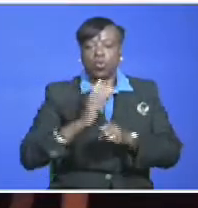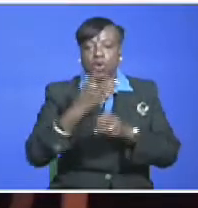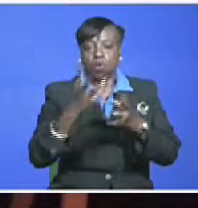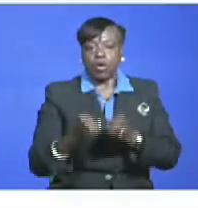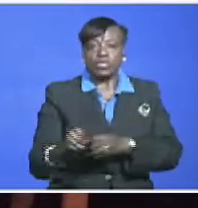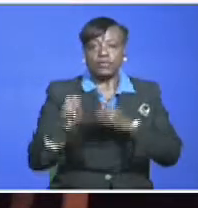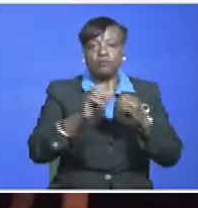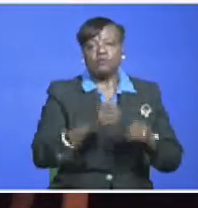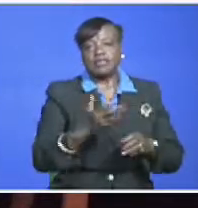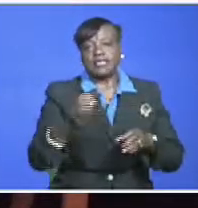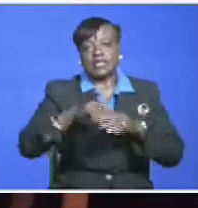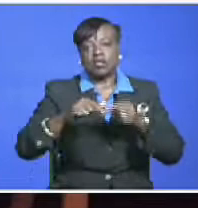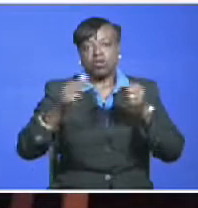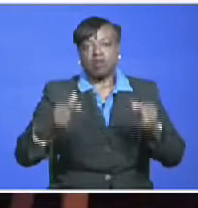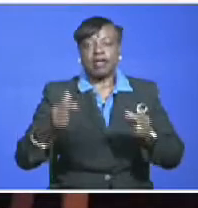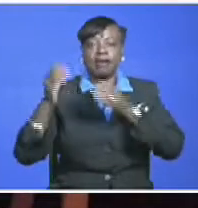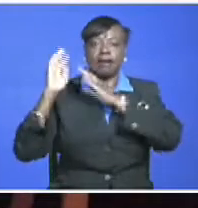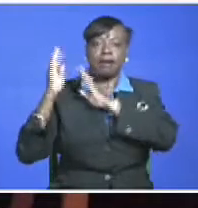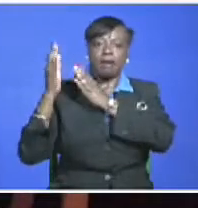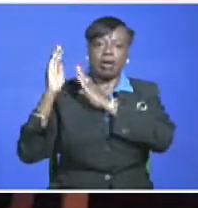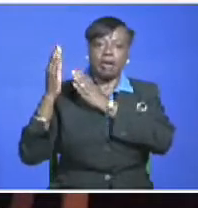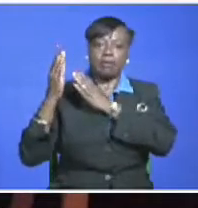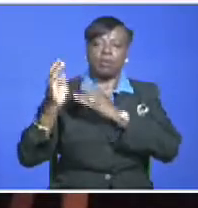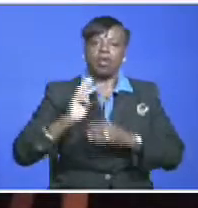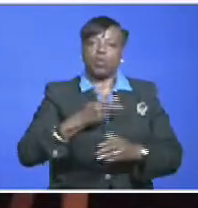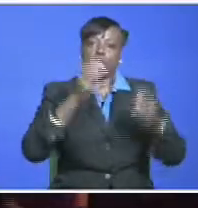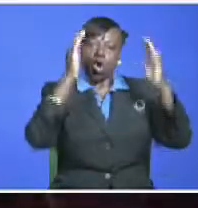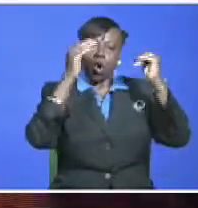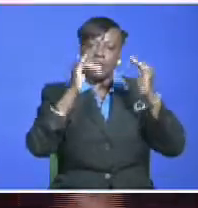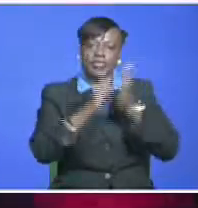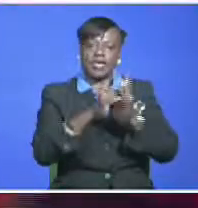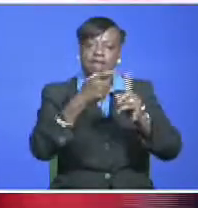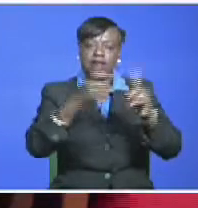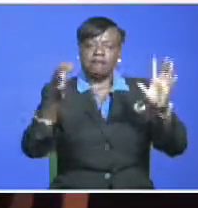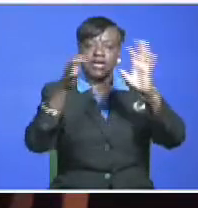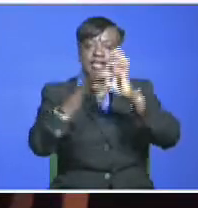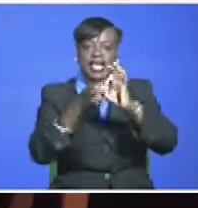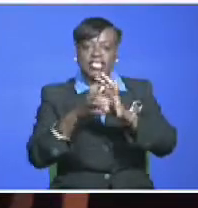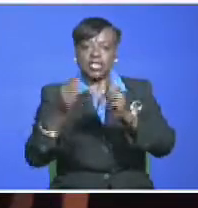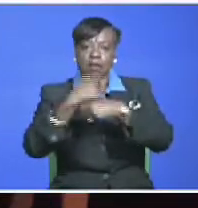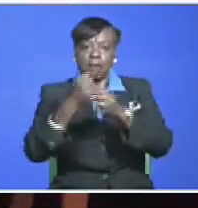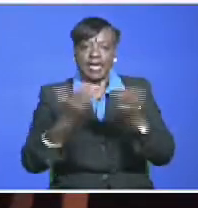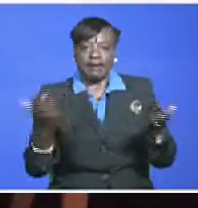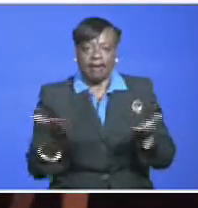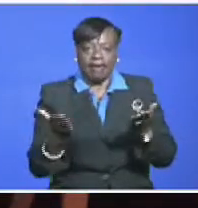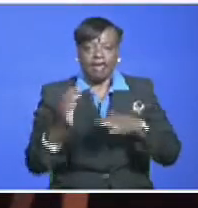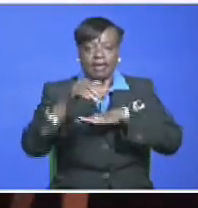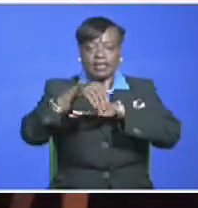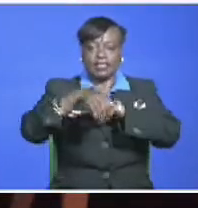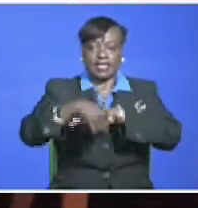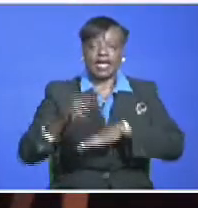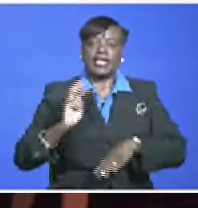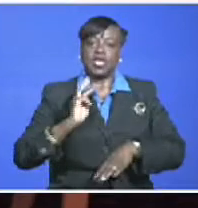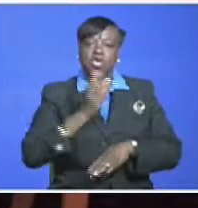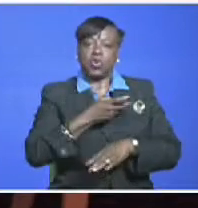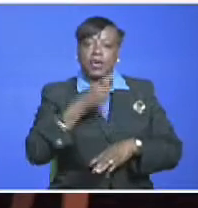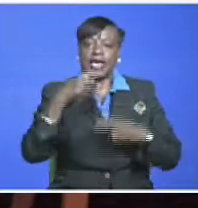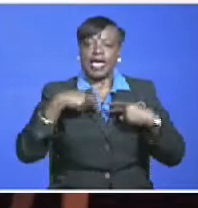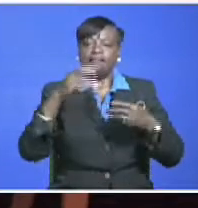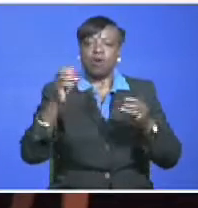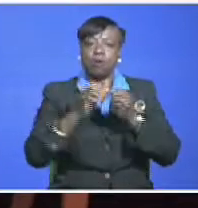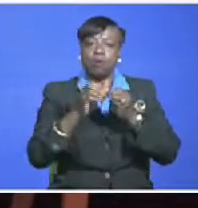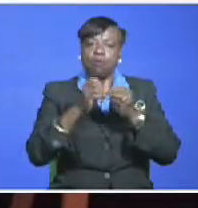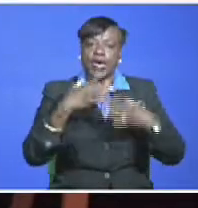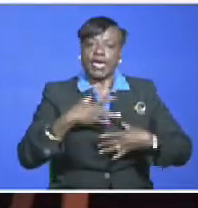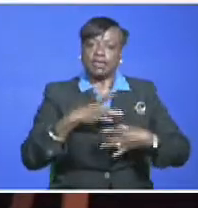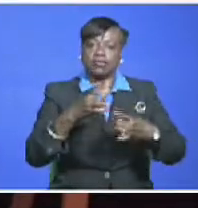in Grand Bahama. And so we are hoping that even from the connections that we would have made here tonight, that we would have even more interest in